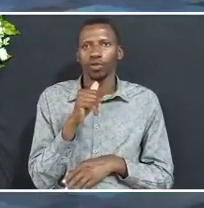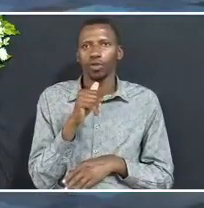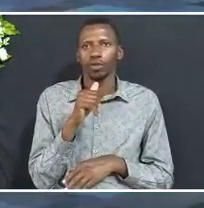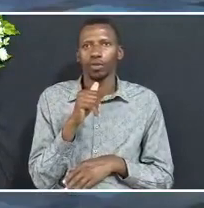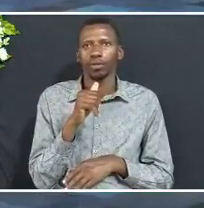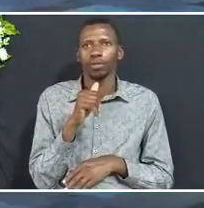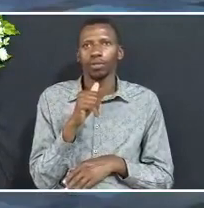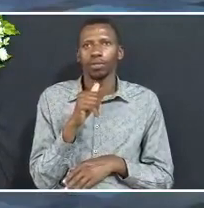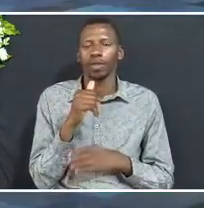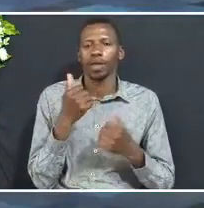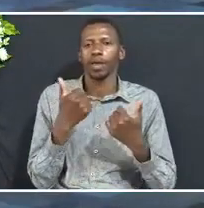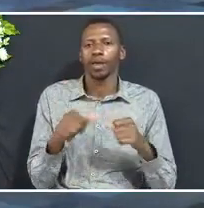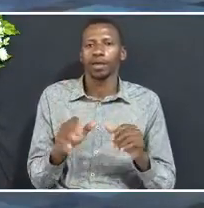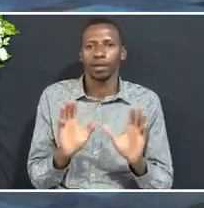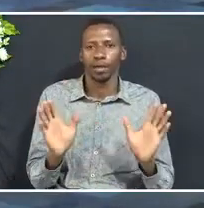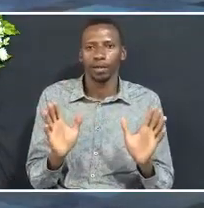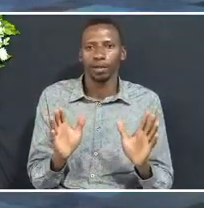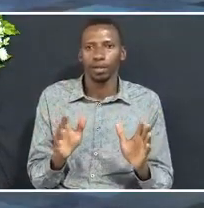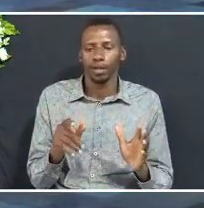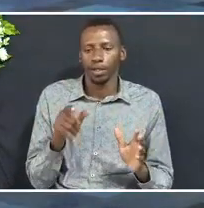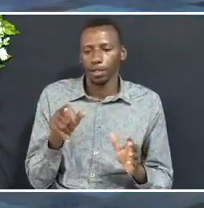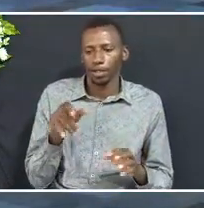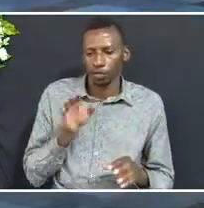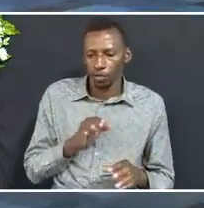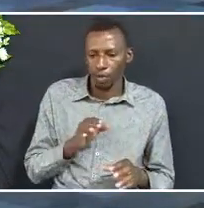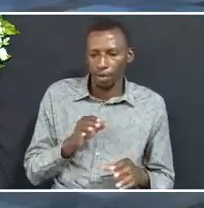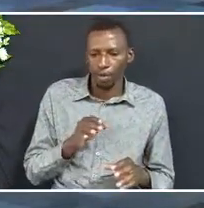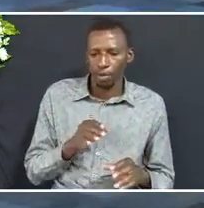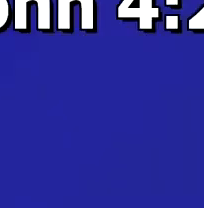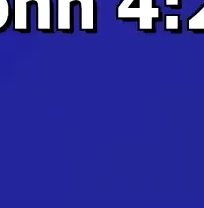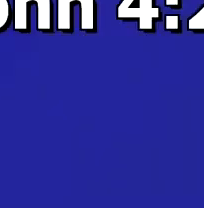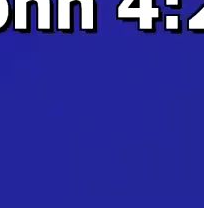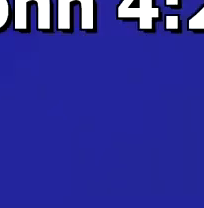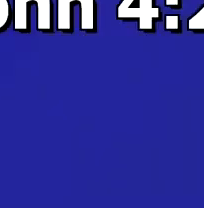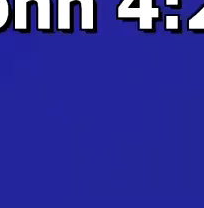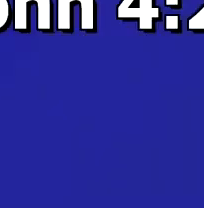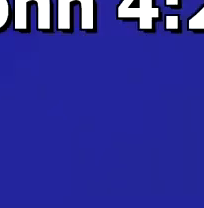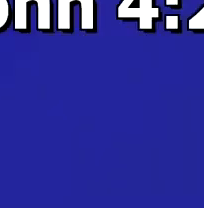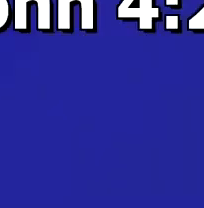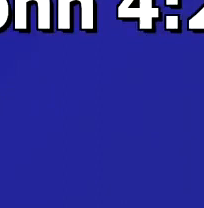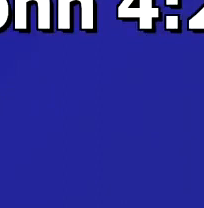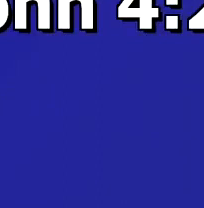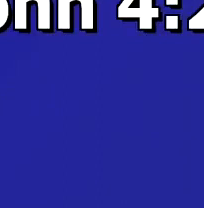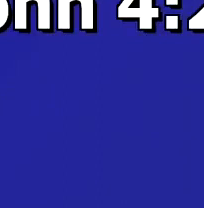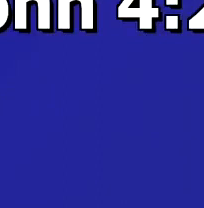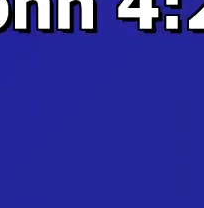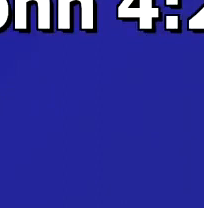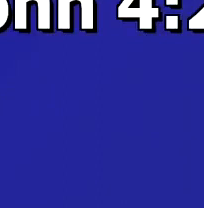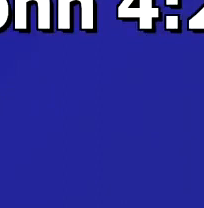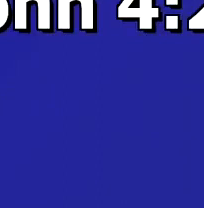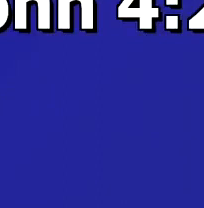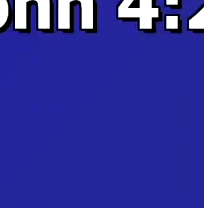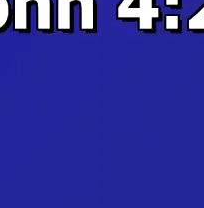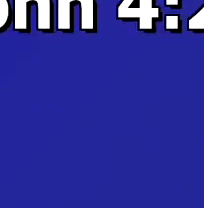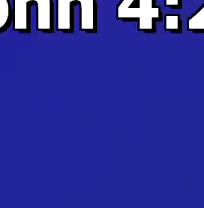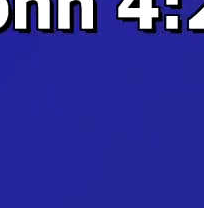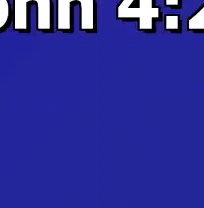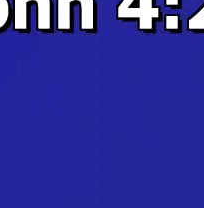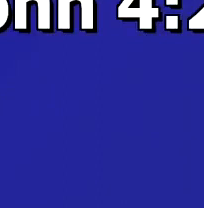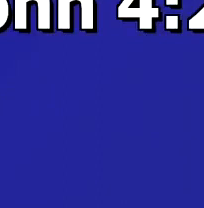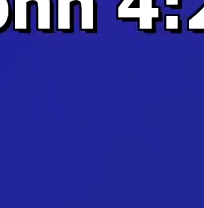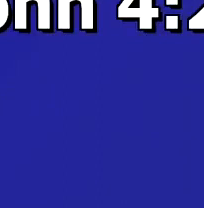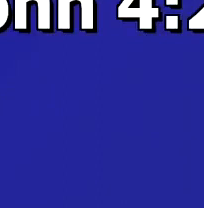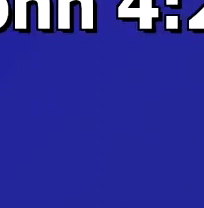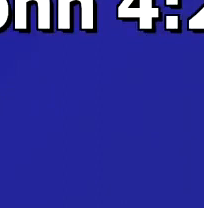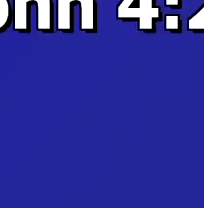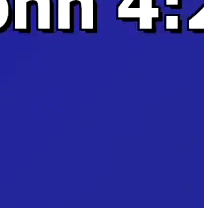Messiah. To this woman, it was a miracle that someone who could be knowing my story, could he be